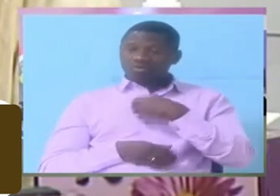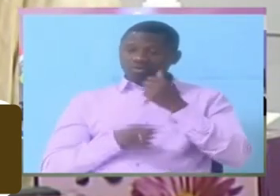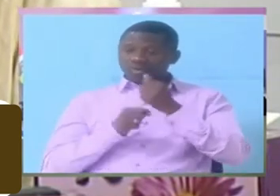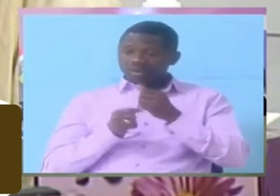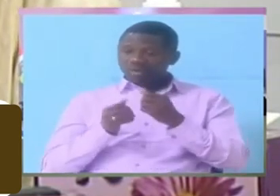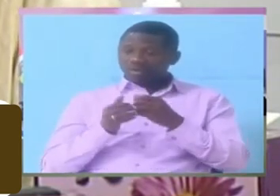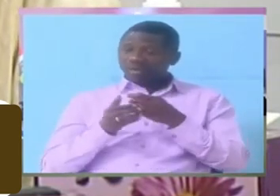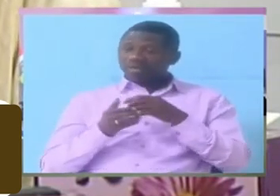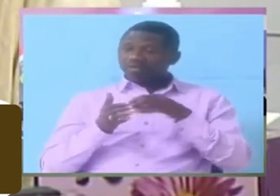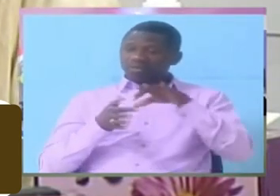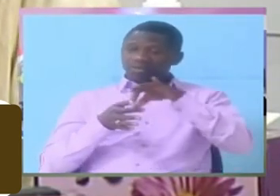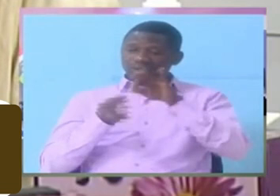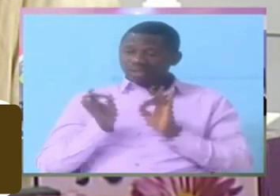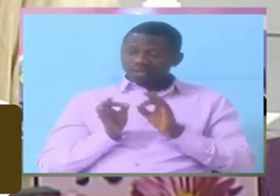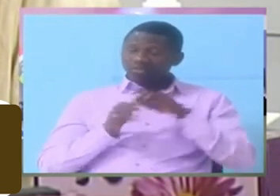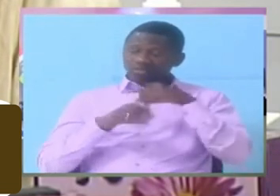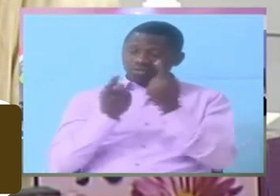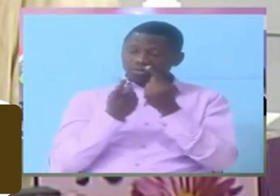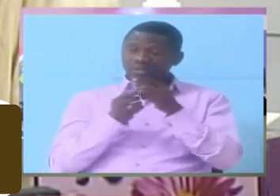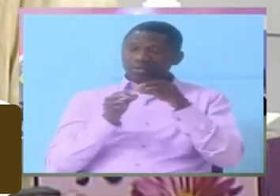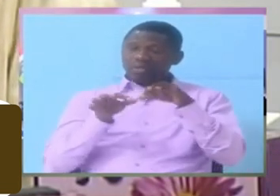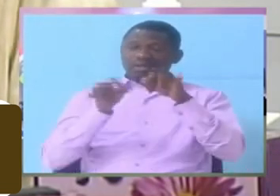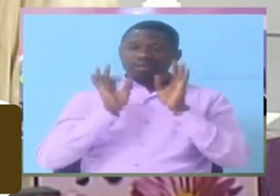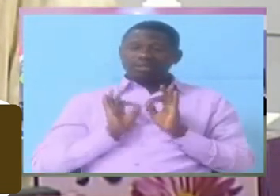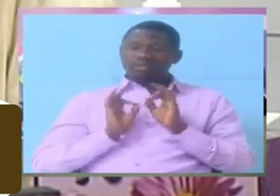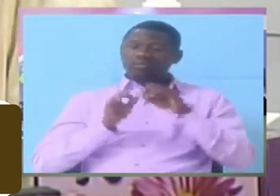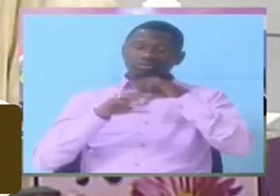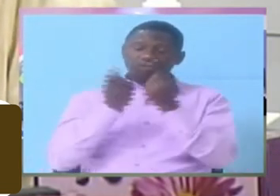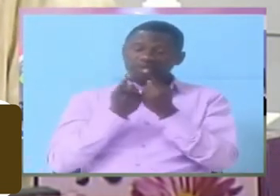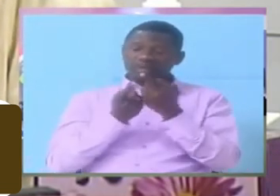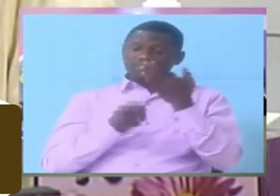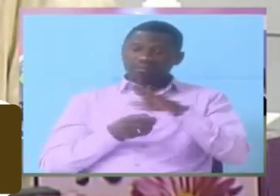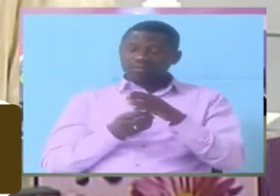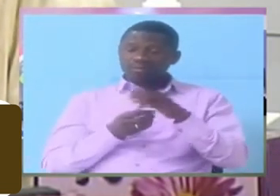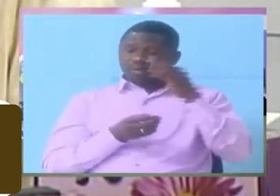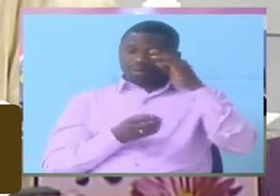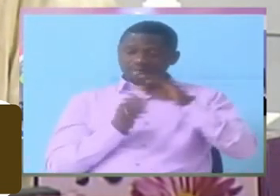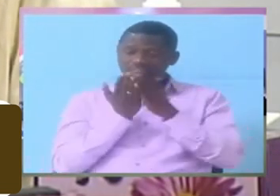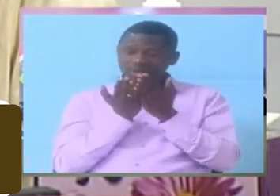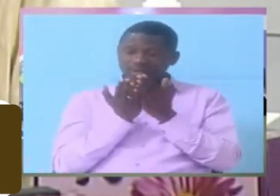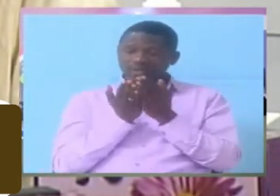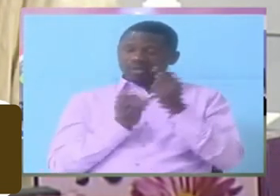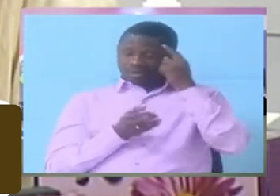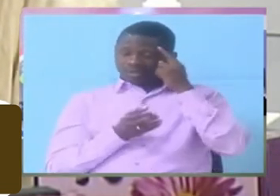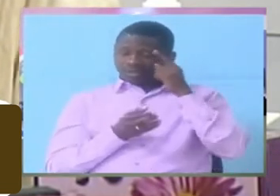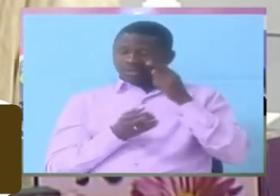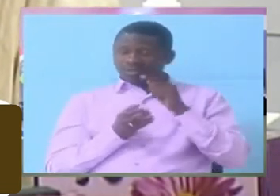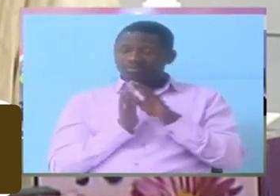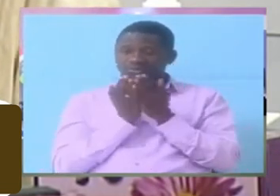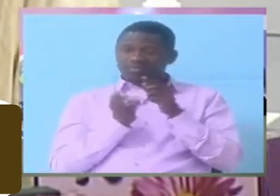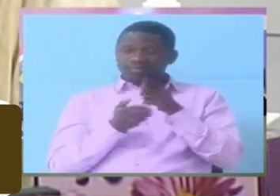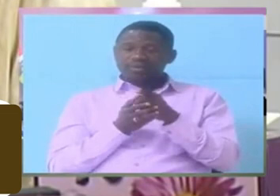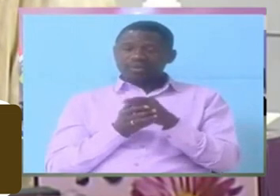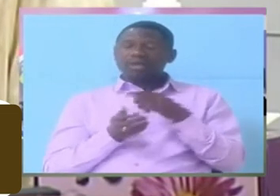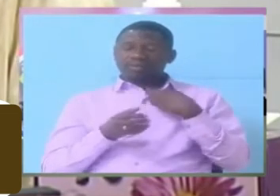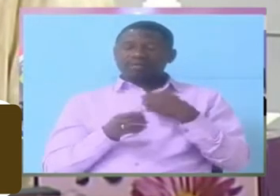tala diary nyin kono bang. But I think it was in a safe custody with him. Atunga mira otembo diary nyin batele bulo kono. And he made extract